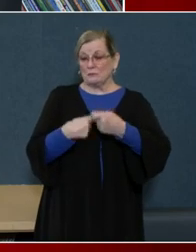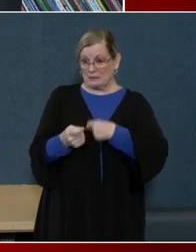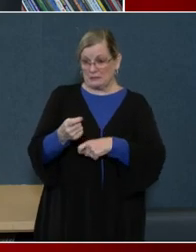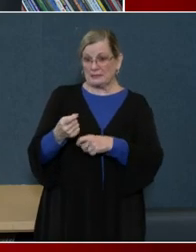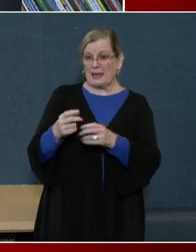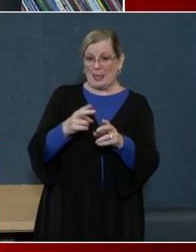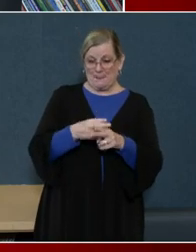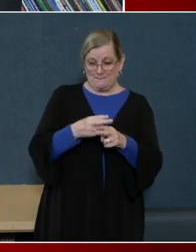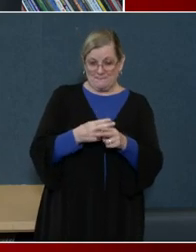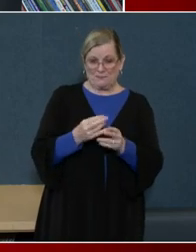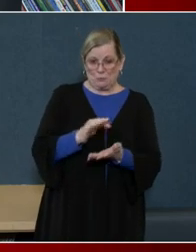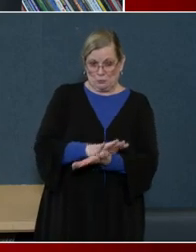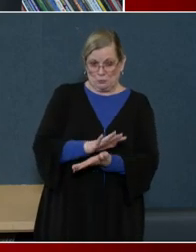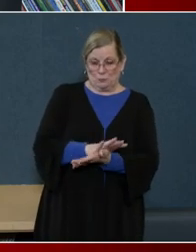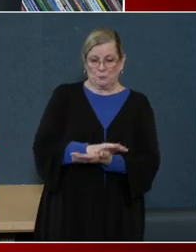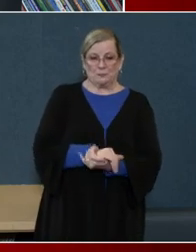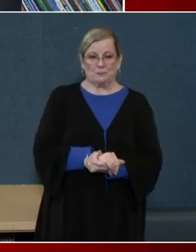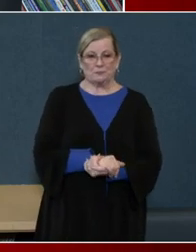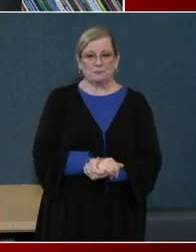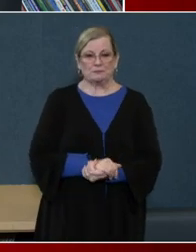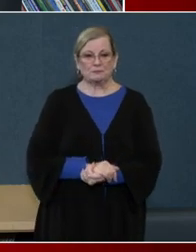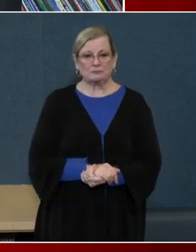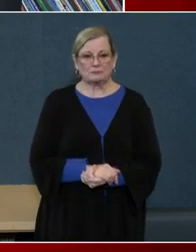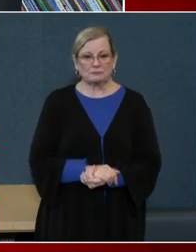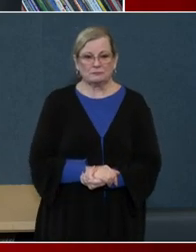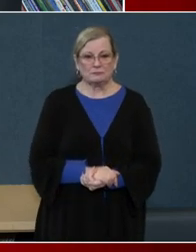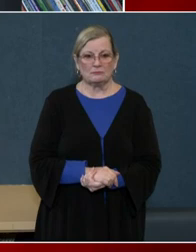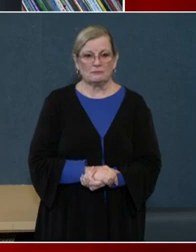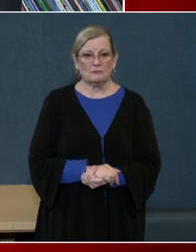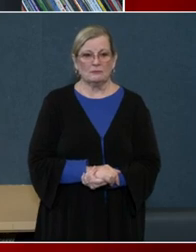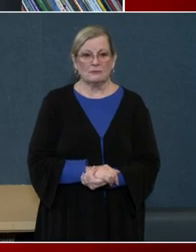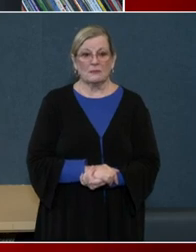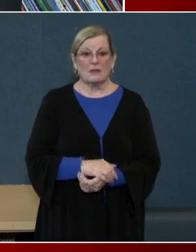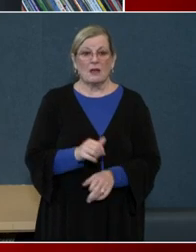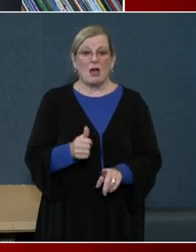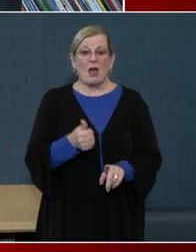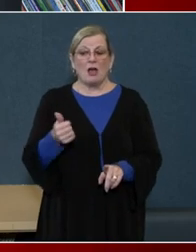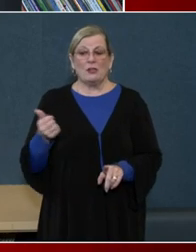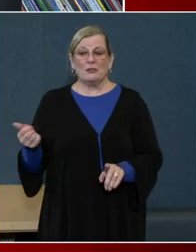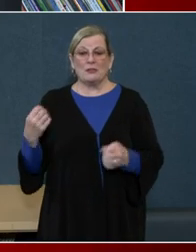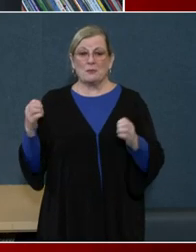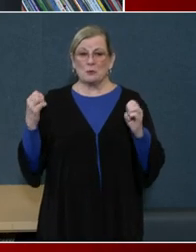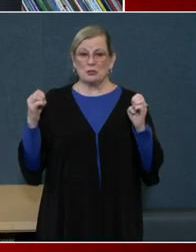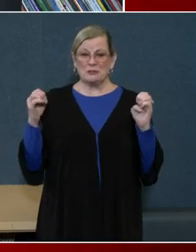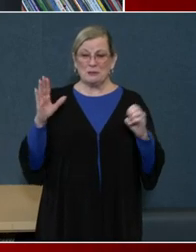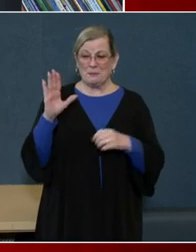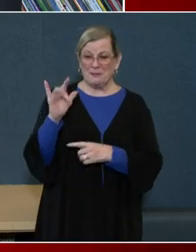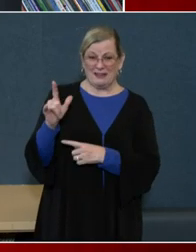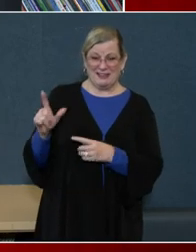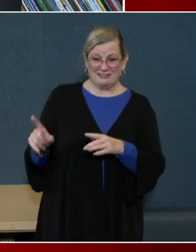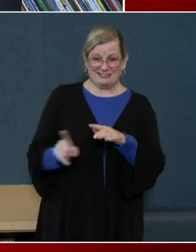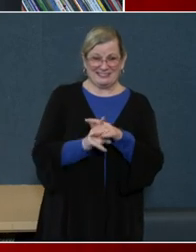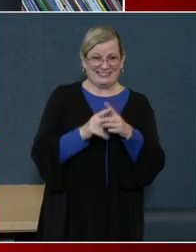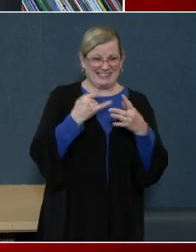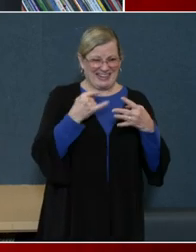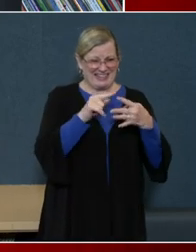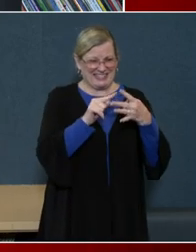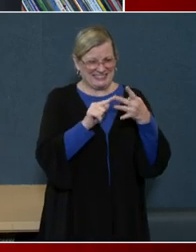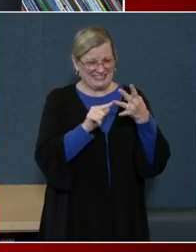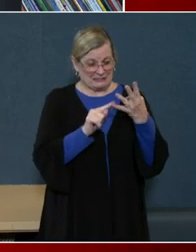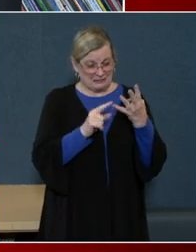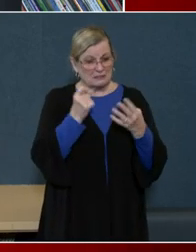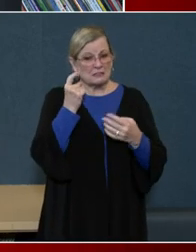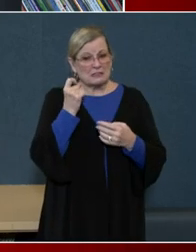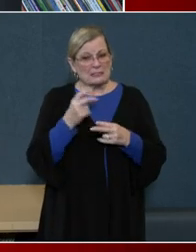There are other what we call emergency bills, which are temporary bills that are coming before the council tomorrow.